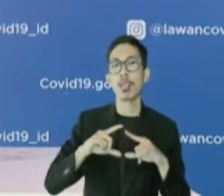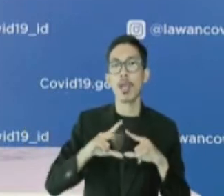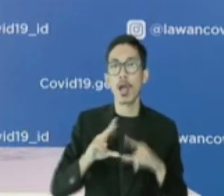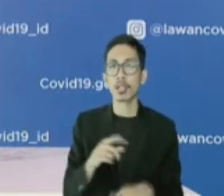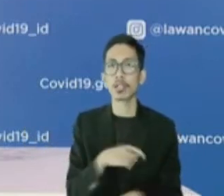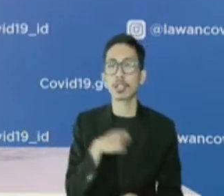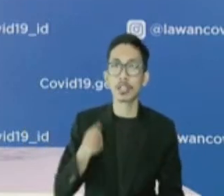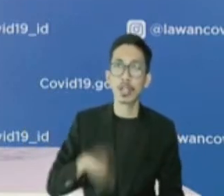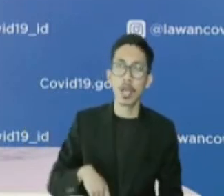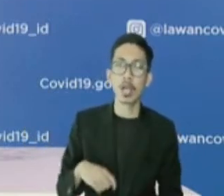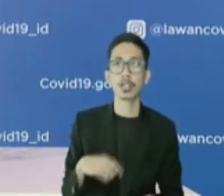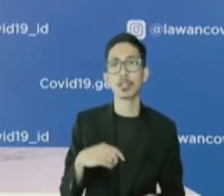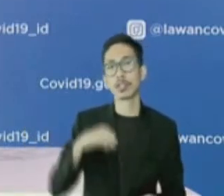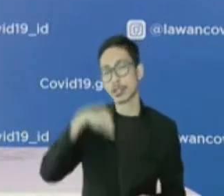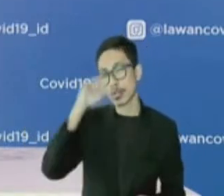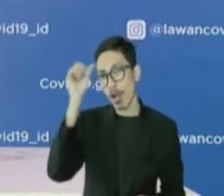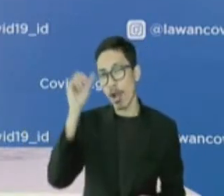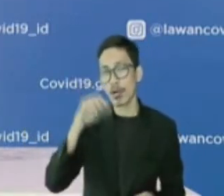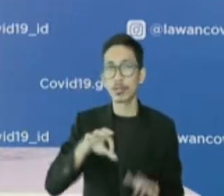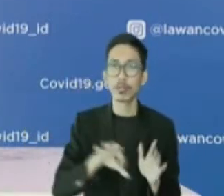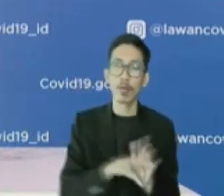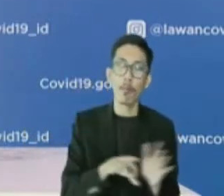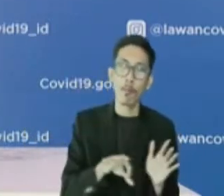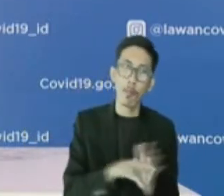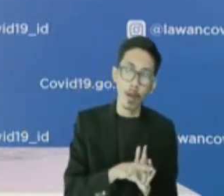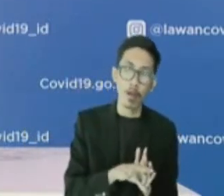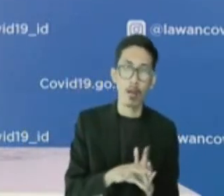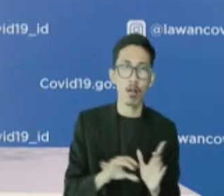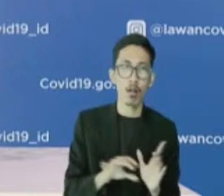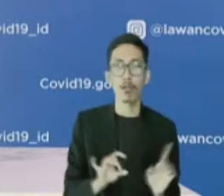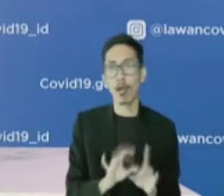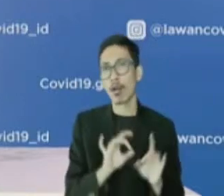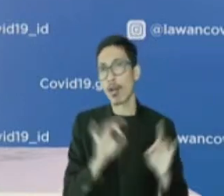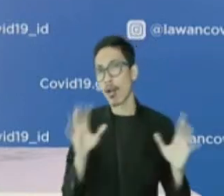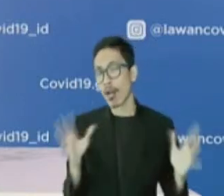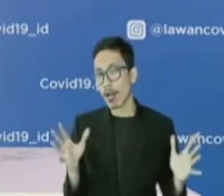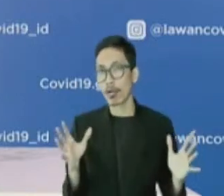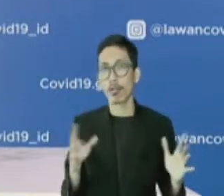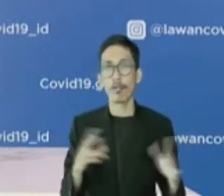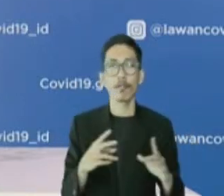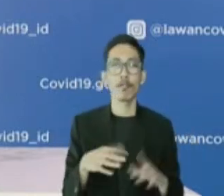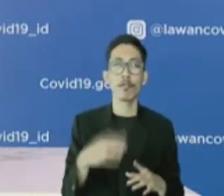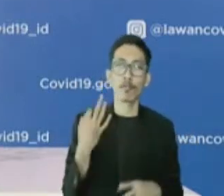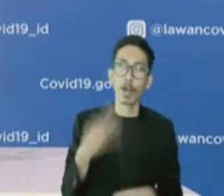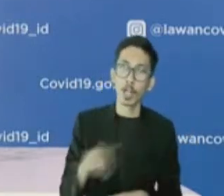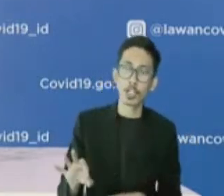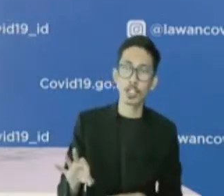India, Japan, South Korea, Liechtenstein, Italy, France,